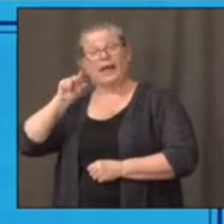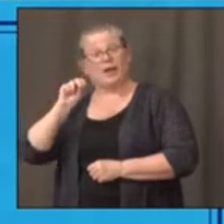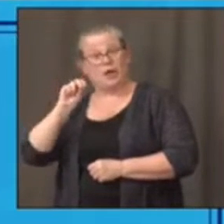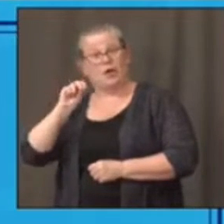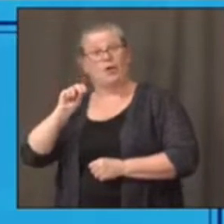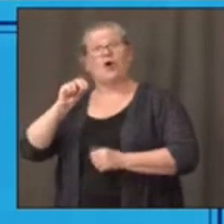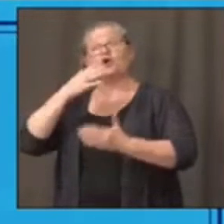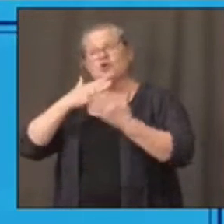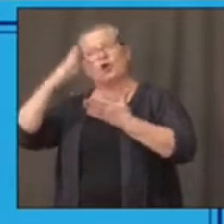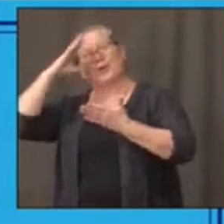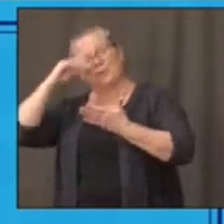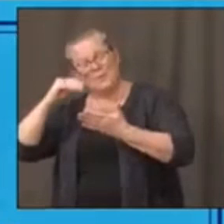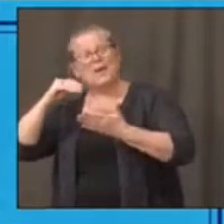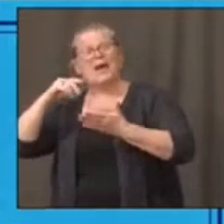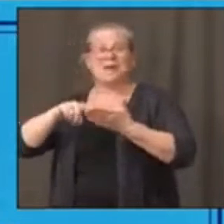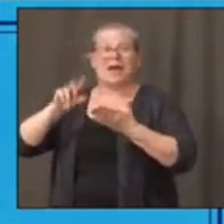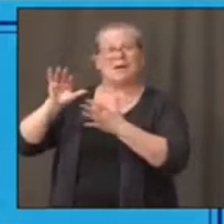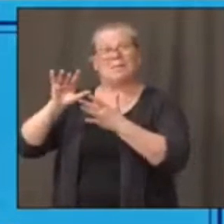I deserve that.